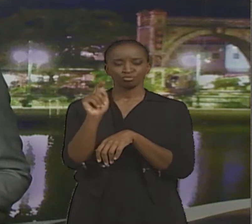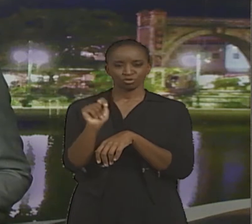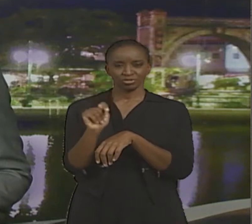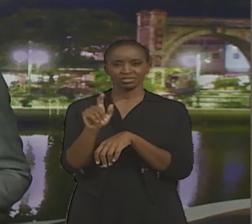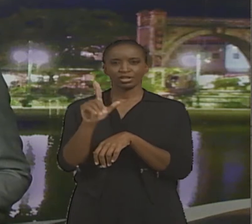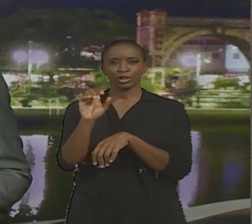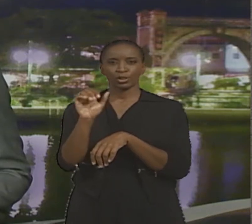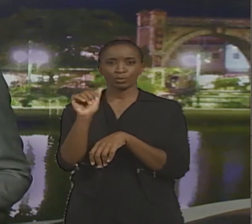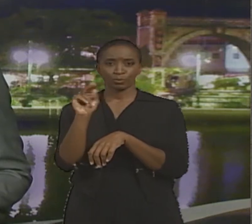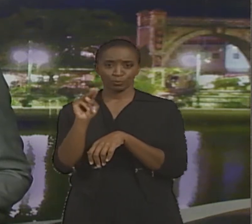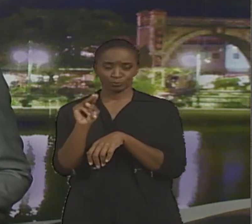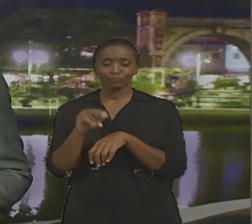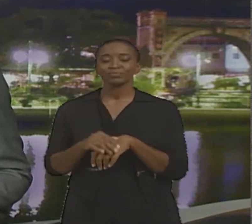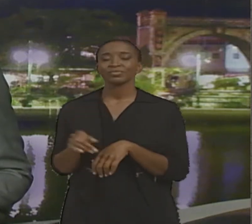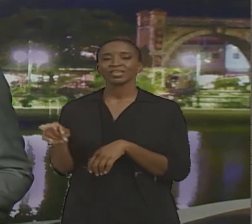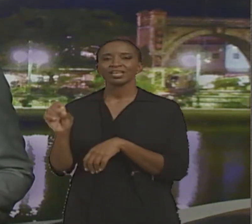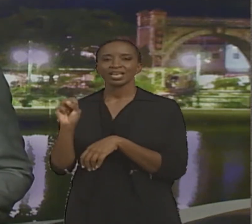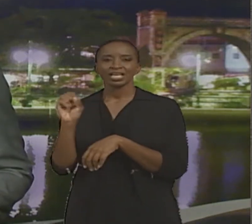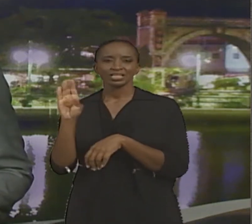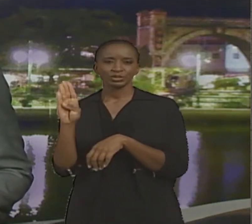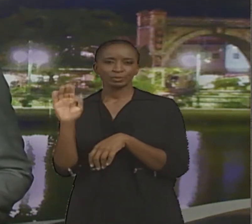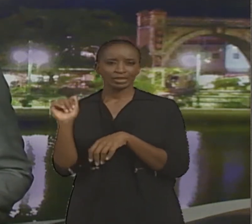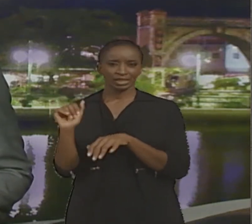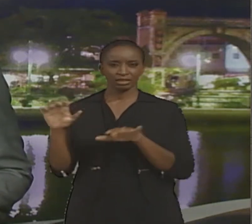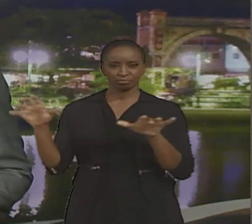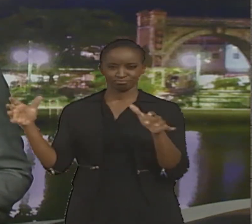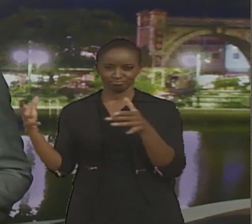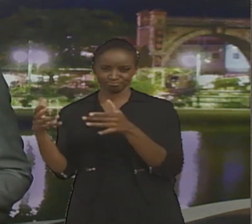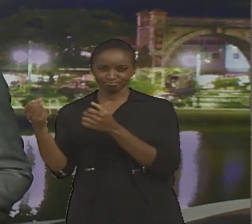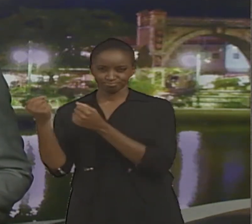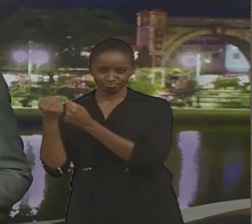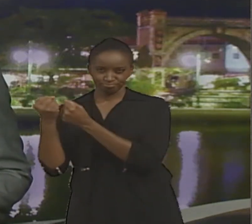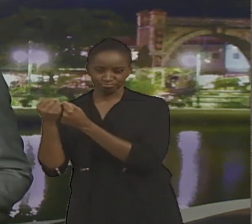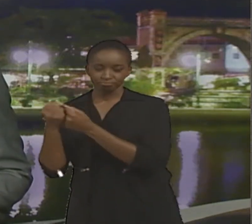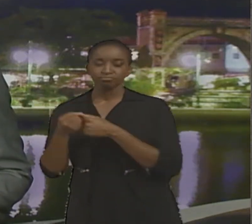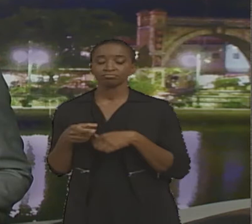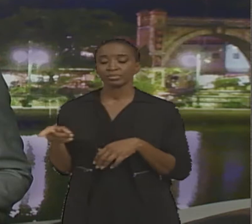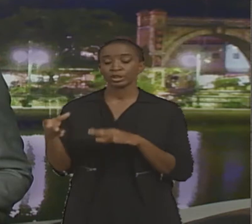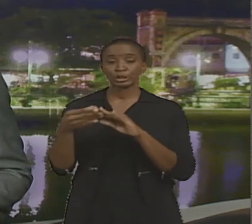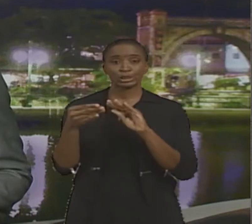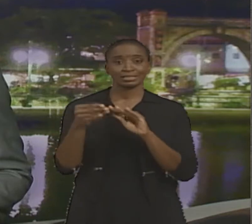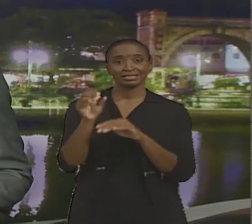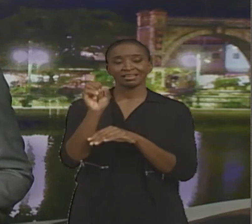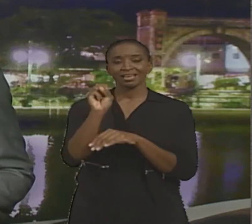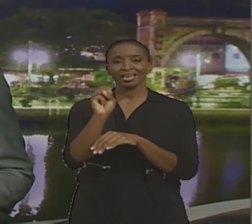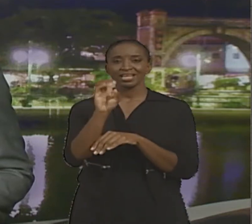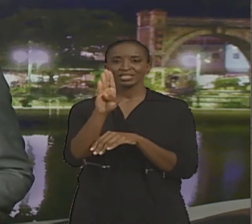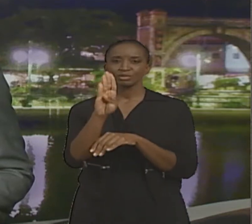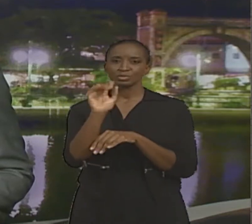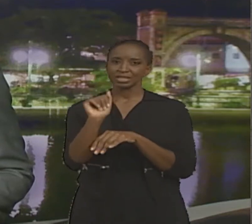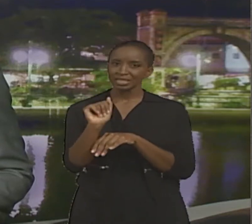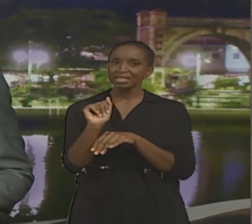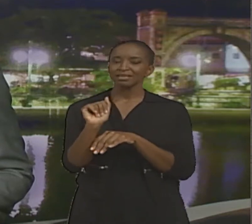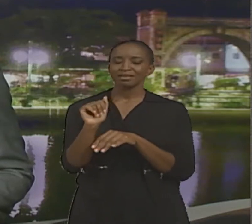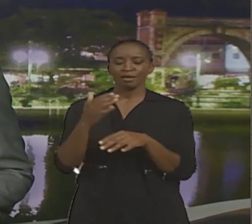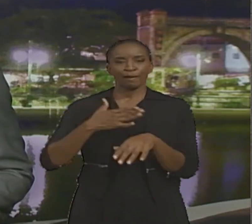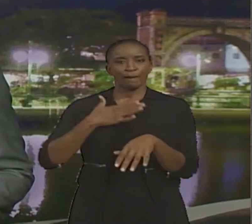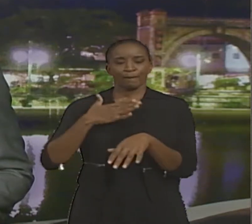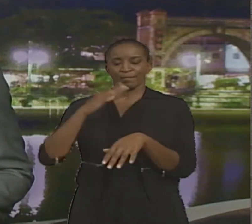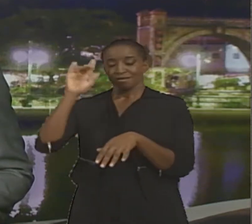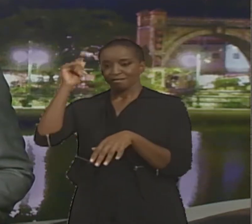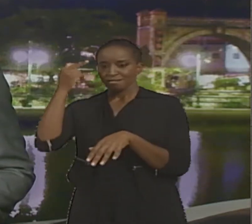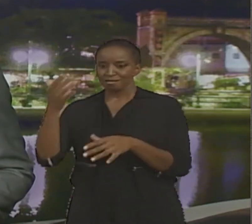strategic partners with the new Trust Loan Unit. Ms. Holder says the association is pleased that the $10 million has been allocated in the